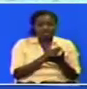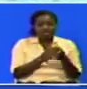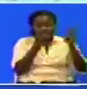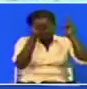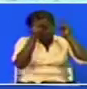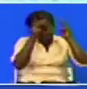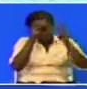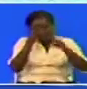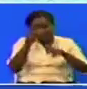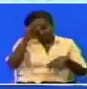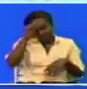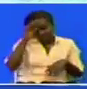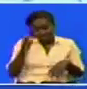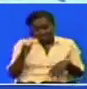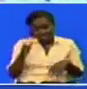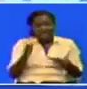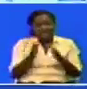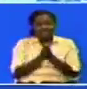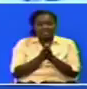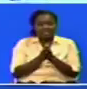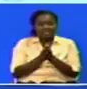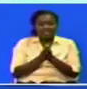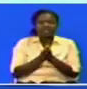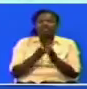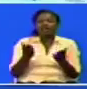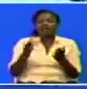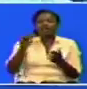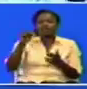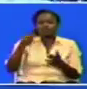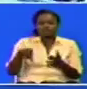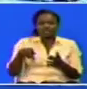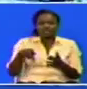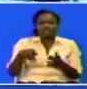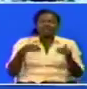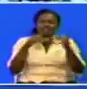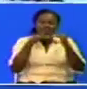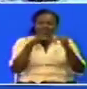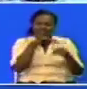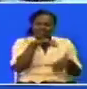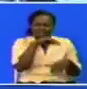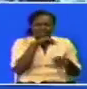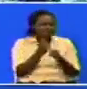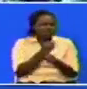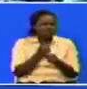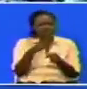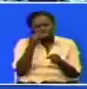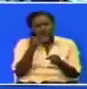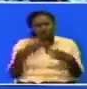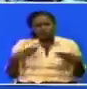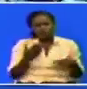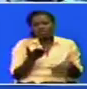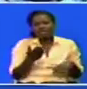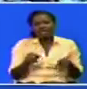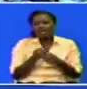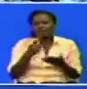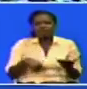Kakamega Governor Wycliffe Oparanya and Honorable Washiali. And actually, Raila Odinga could not even address the people there. Honorable Washiali, what happened,